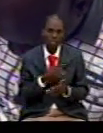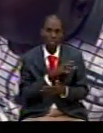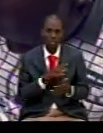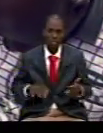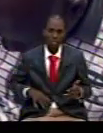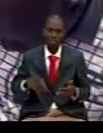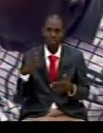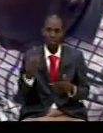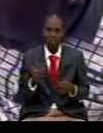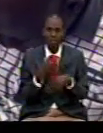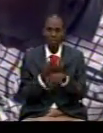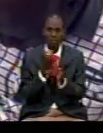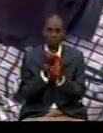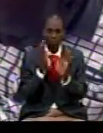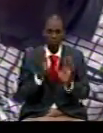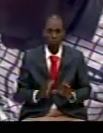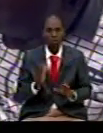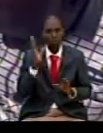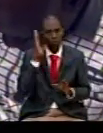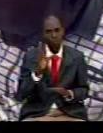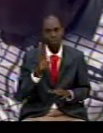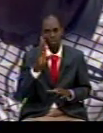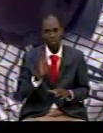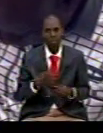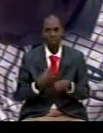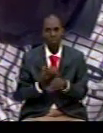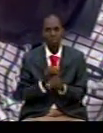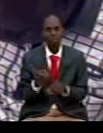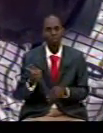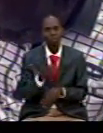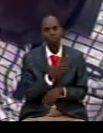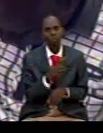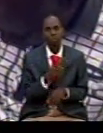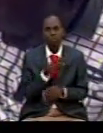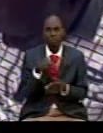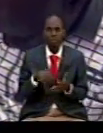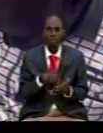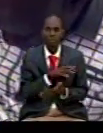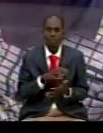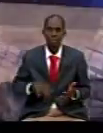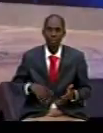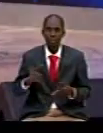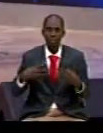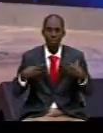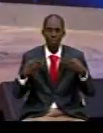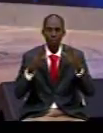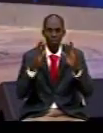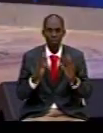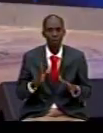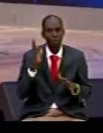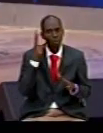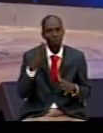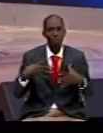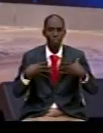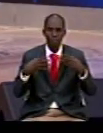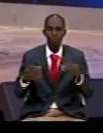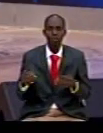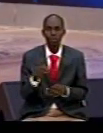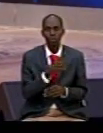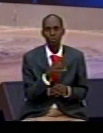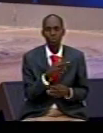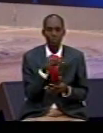creator, will recreate you. This Christ, the healer, will heal you. This Christ,